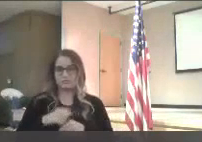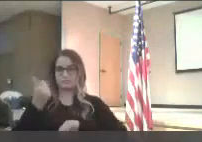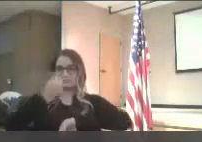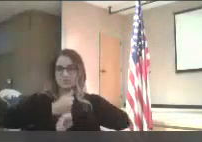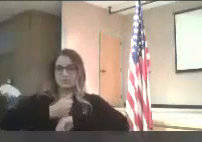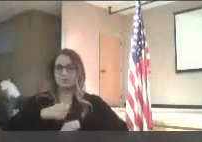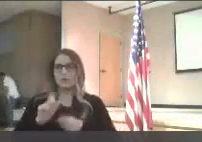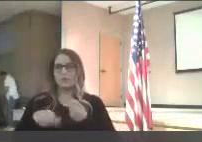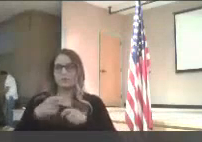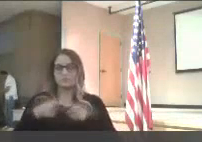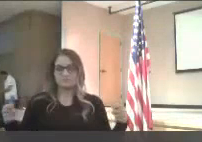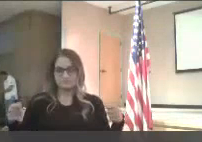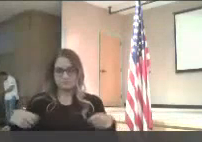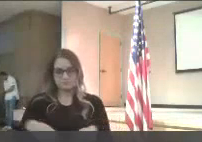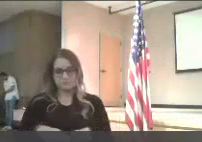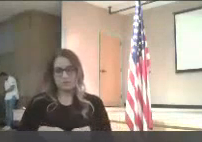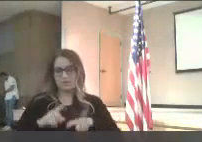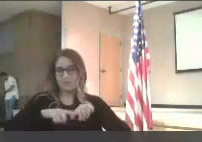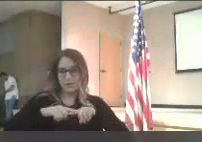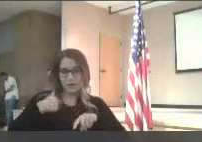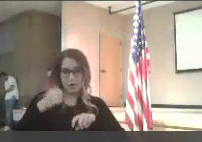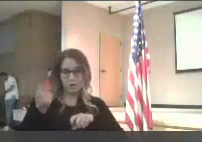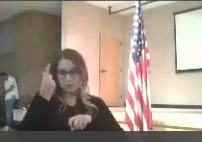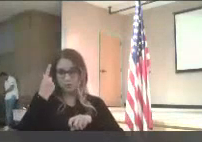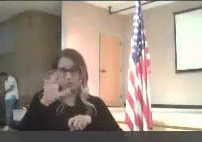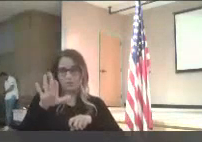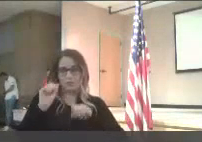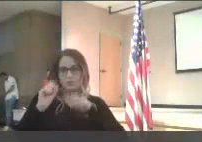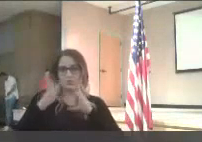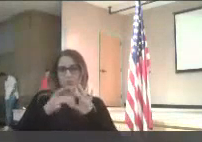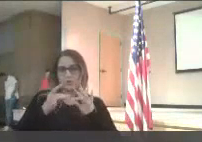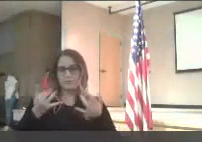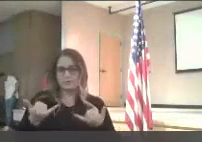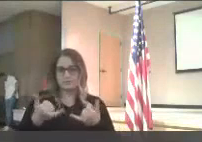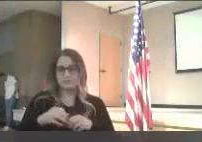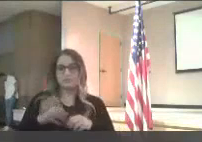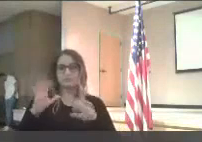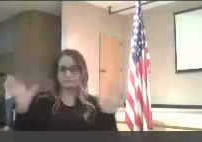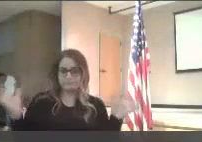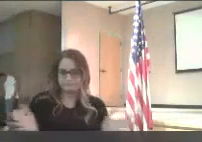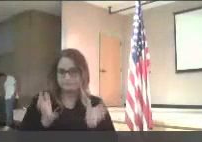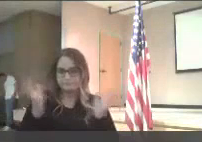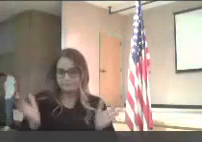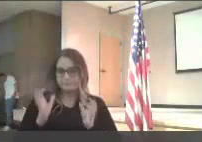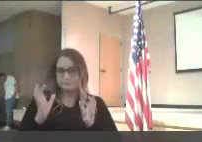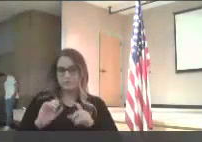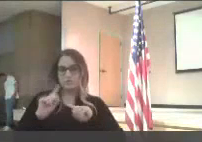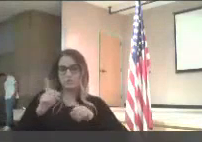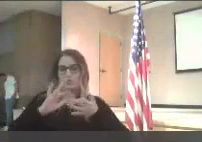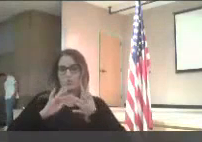adjournment. Rather than relying purely on our interpretation of your comments today, we encourage you to